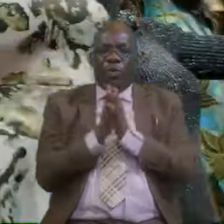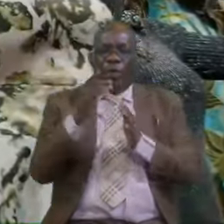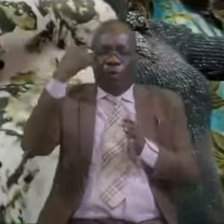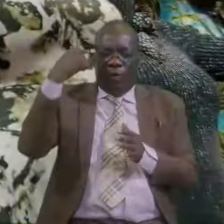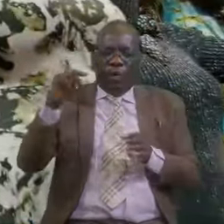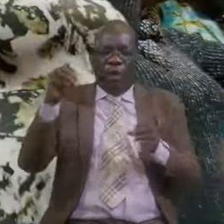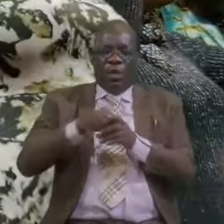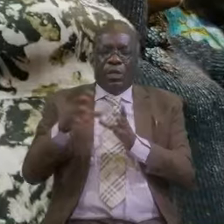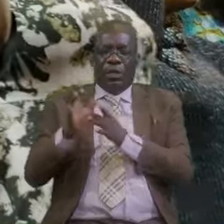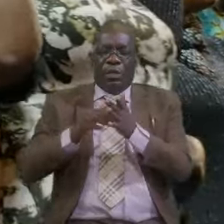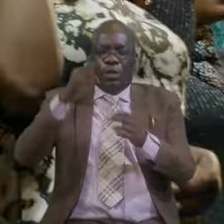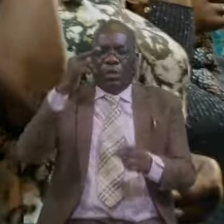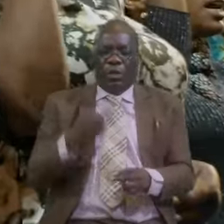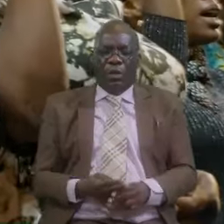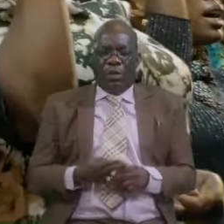Jesus' name.